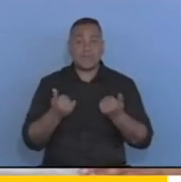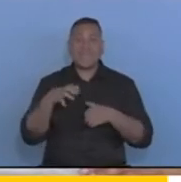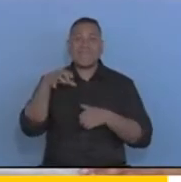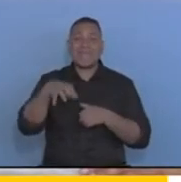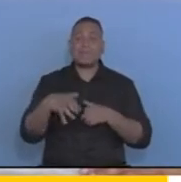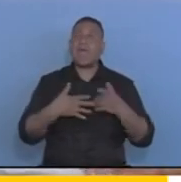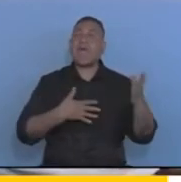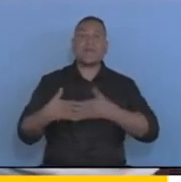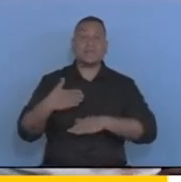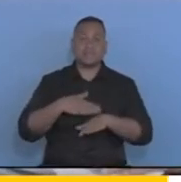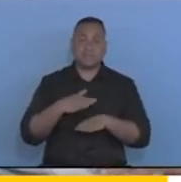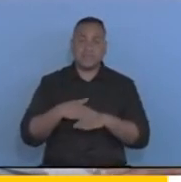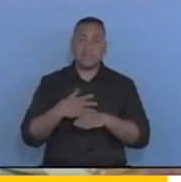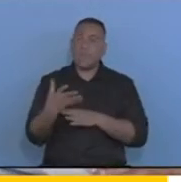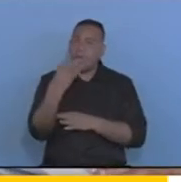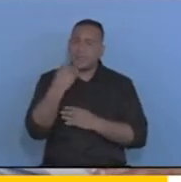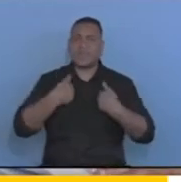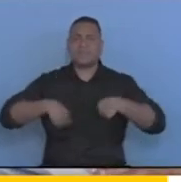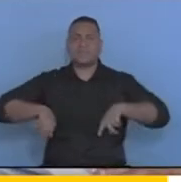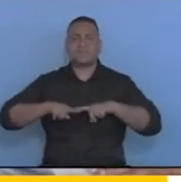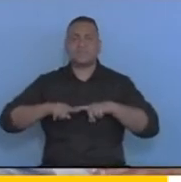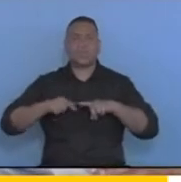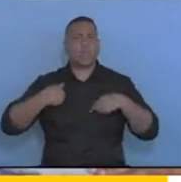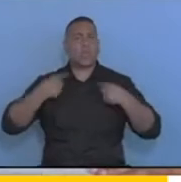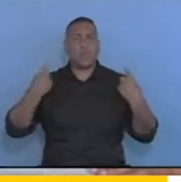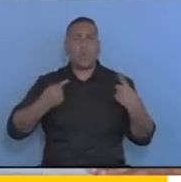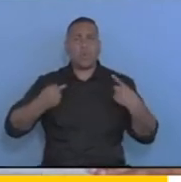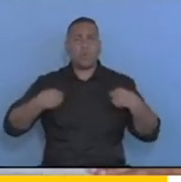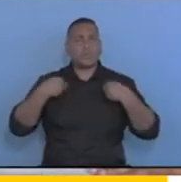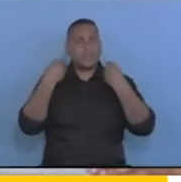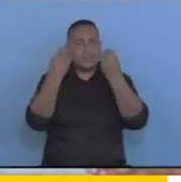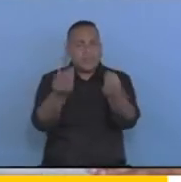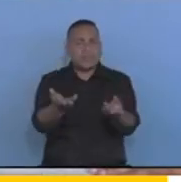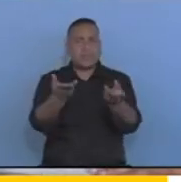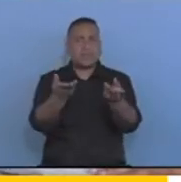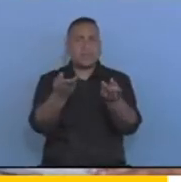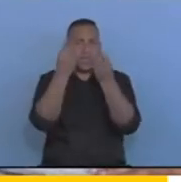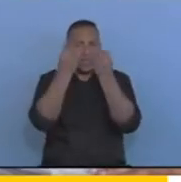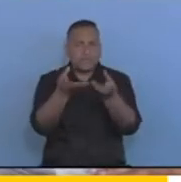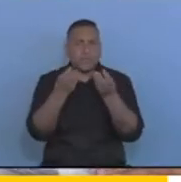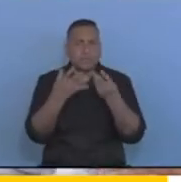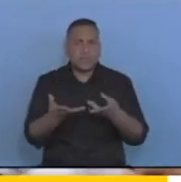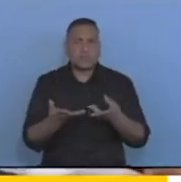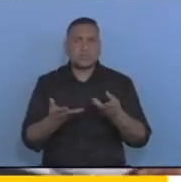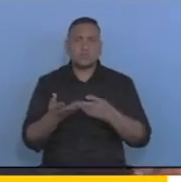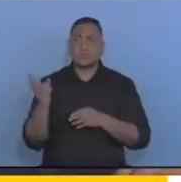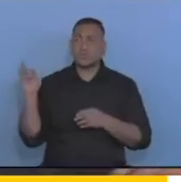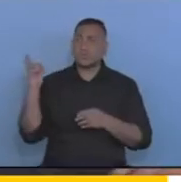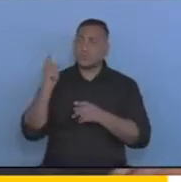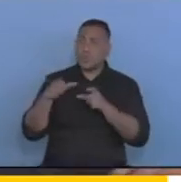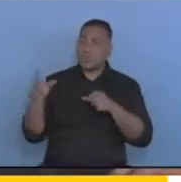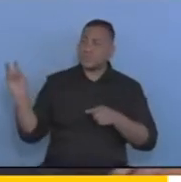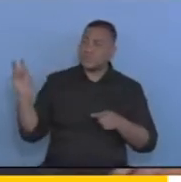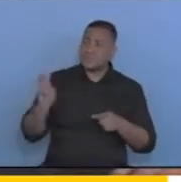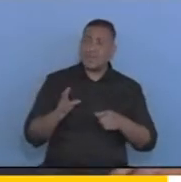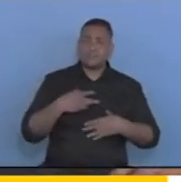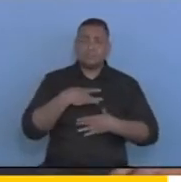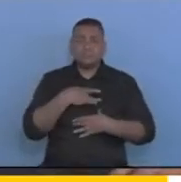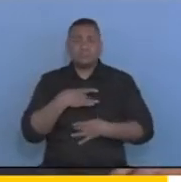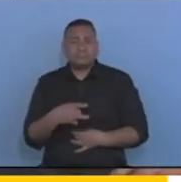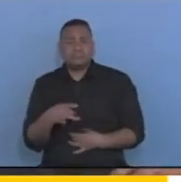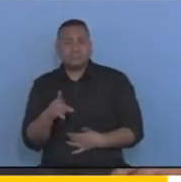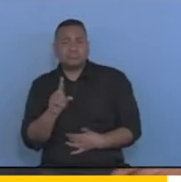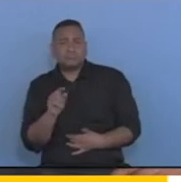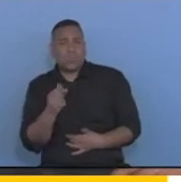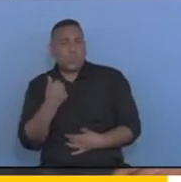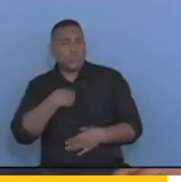inquire. We are always open to give mini tours of the campus. Oh, so in lovely. Some cases, a student can come in and say, I'm interested in one of the trades. But then I'll